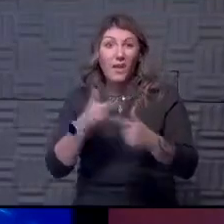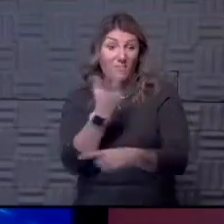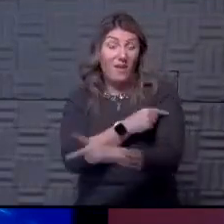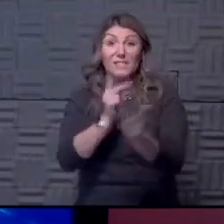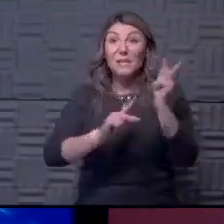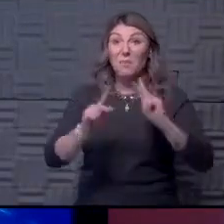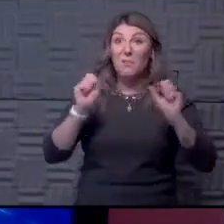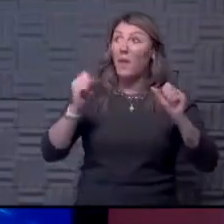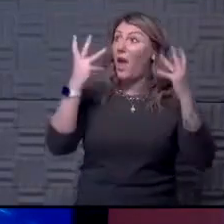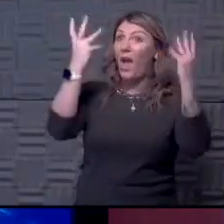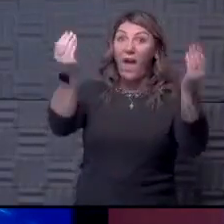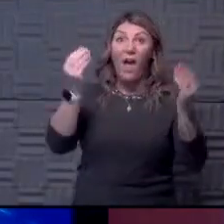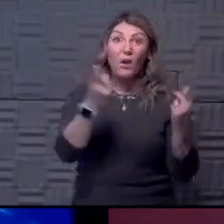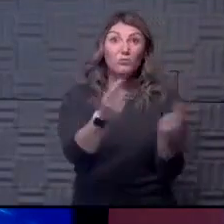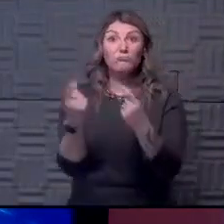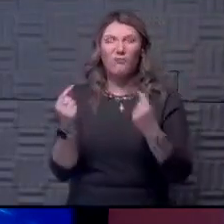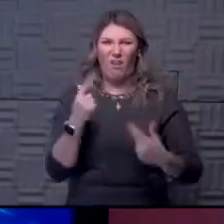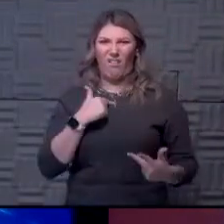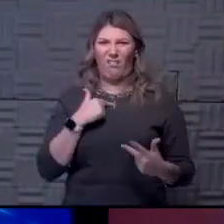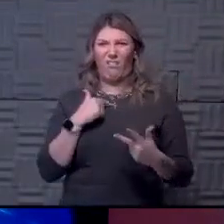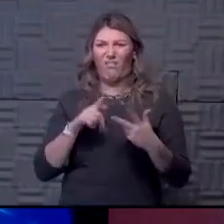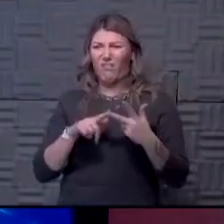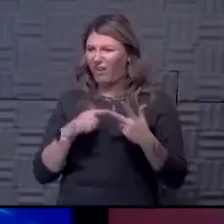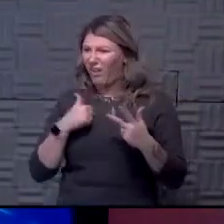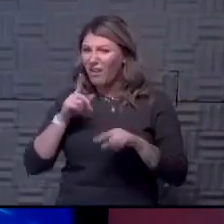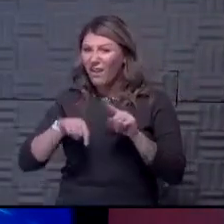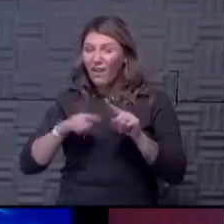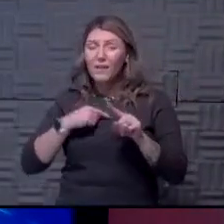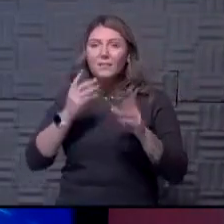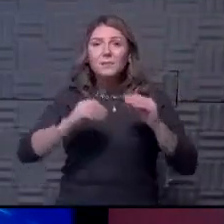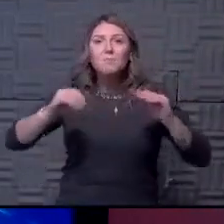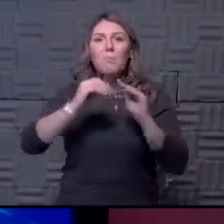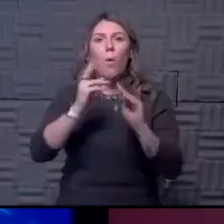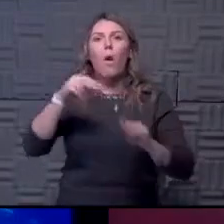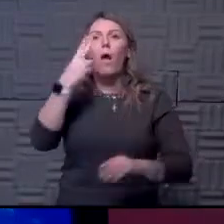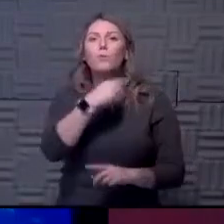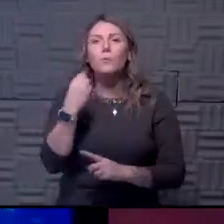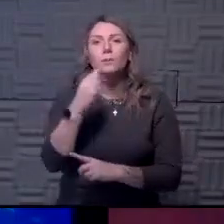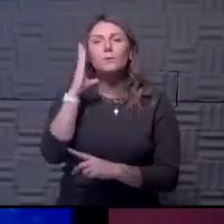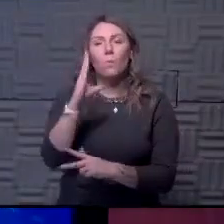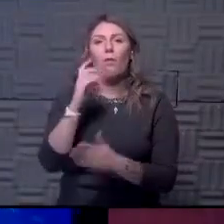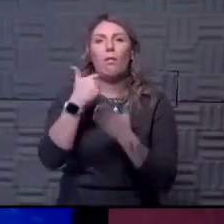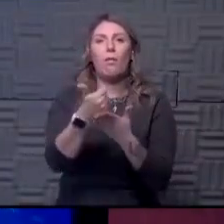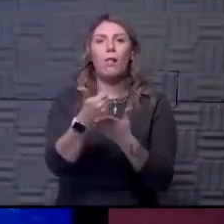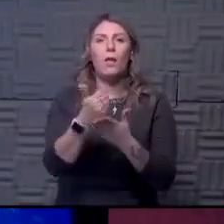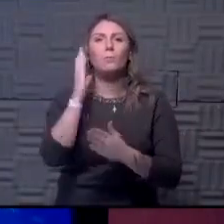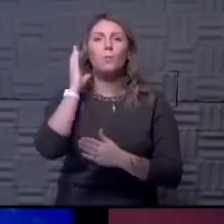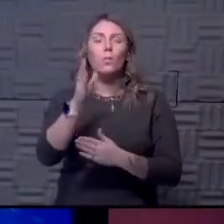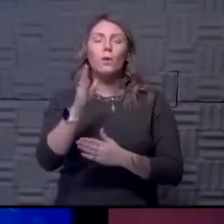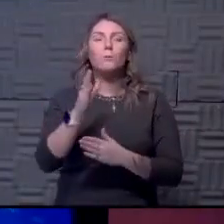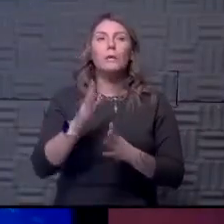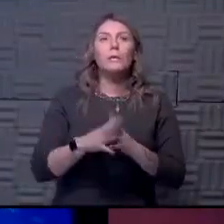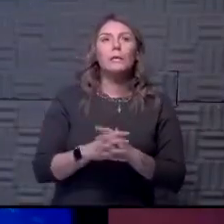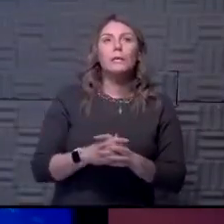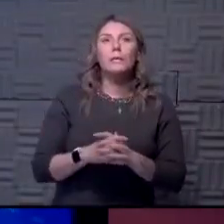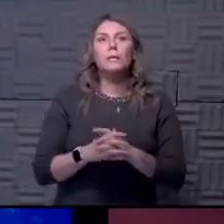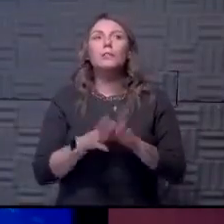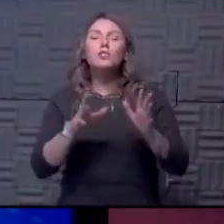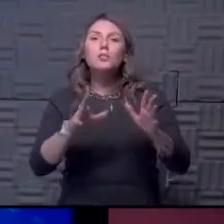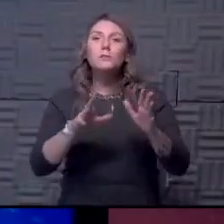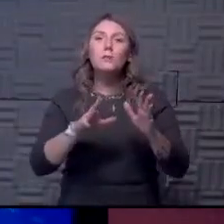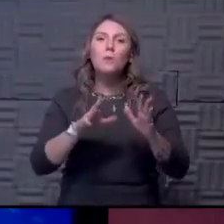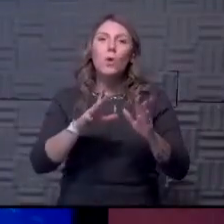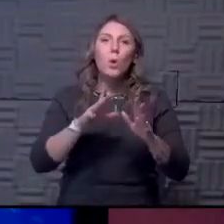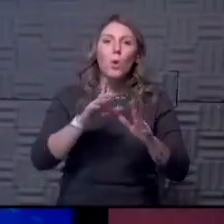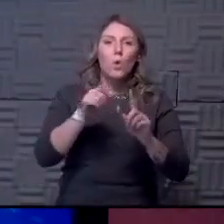stuff that the people who aren't vaccinated are going to be at greater risk for. I think that's going to help. I think there will be a tidal wave of momentum that